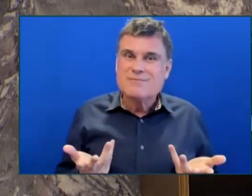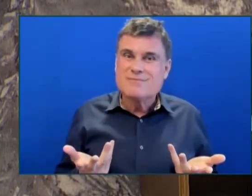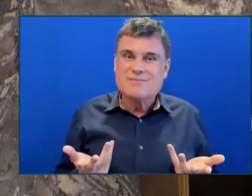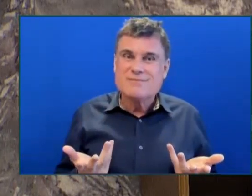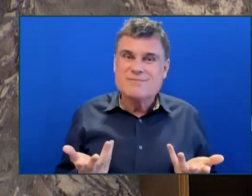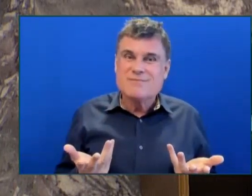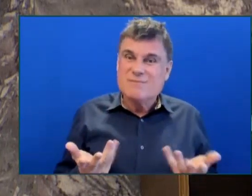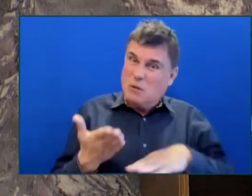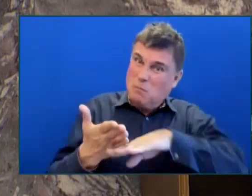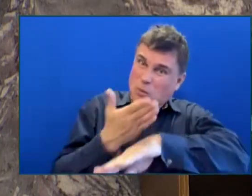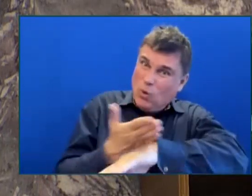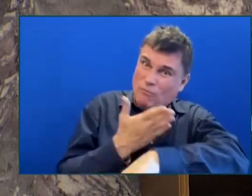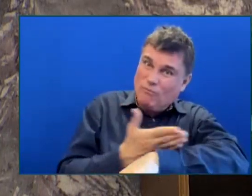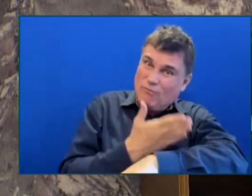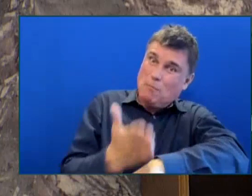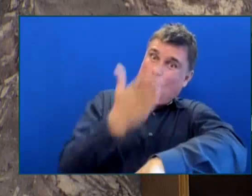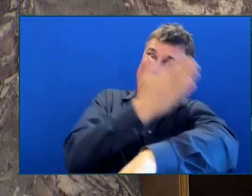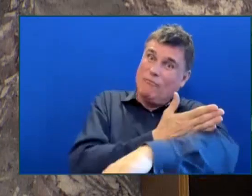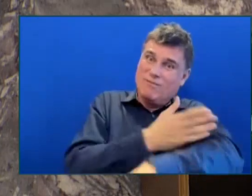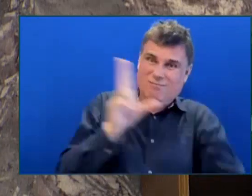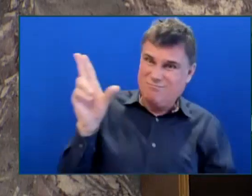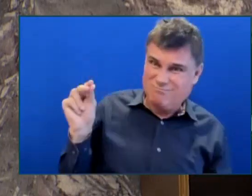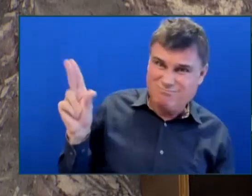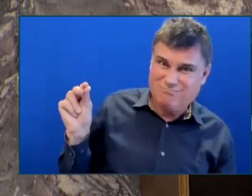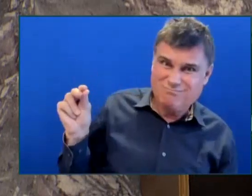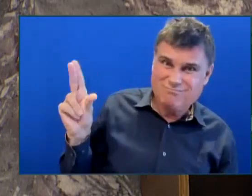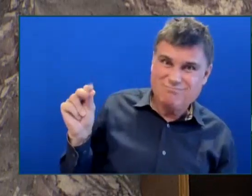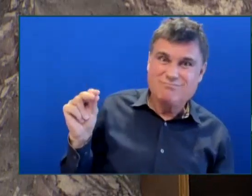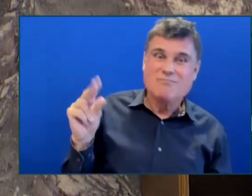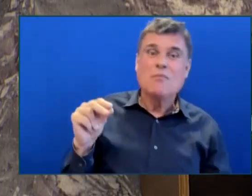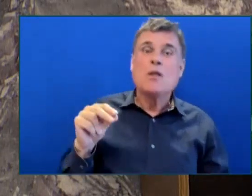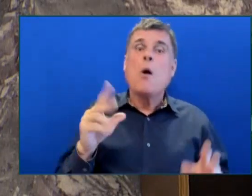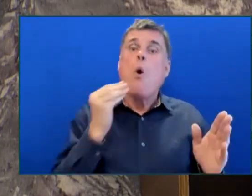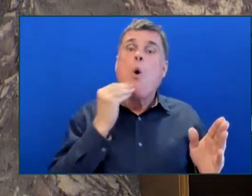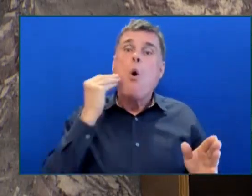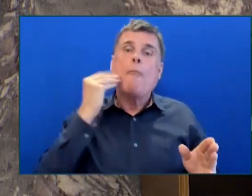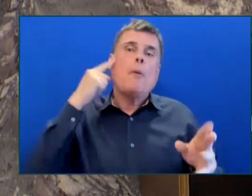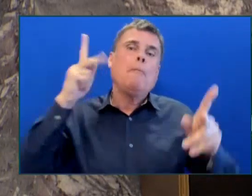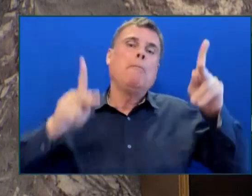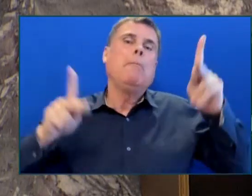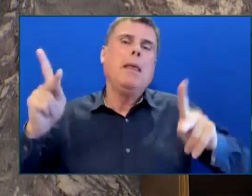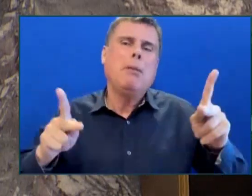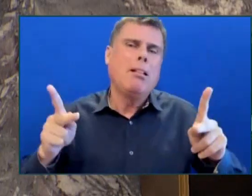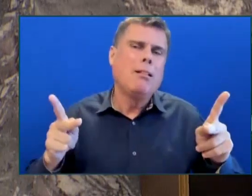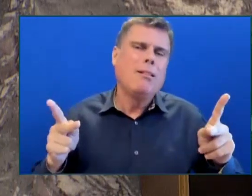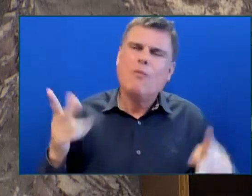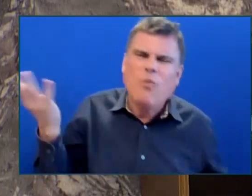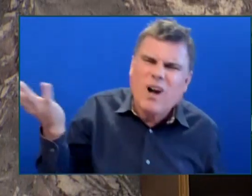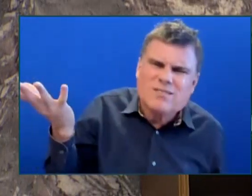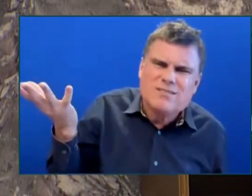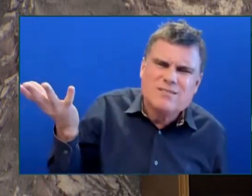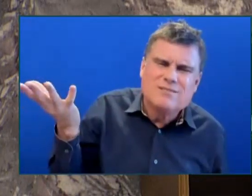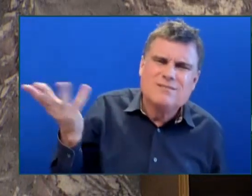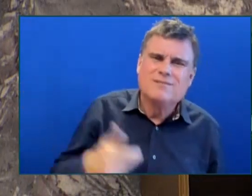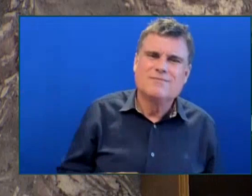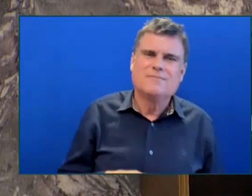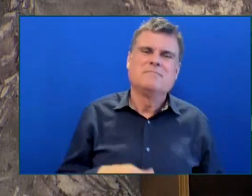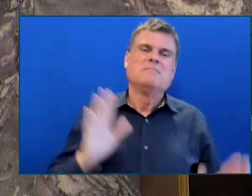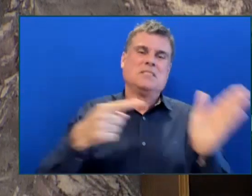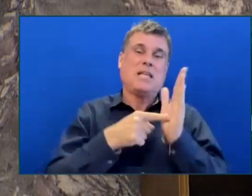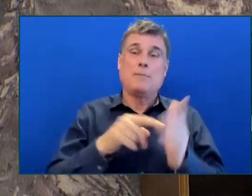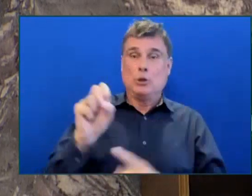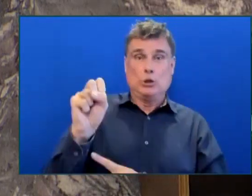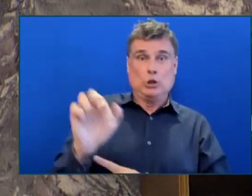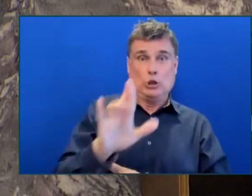about homes for people. Well, what people are those homes for? In Surrey, renters like Linda DeGonzalez, a